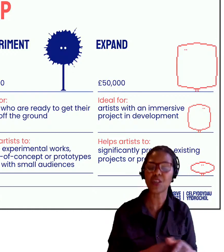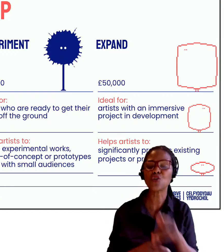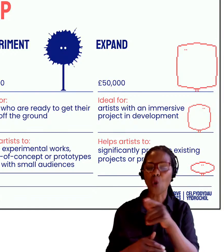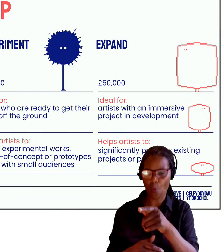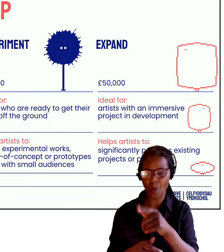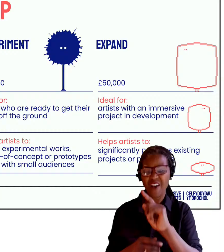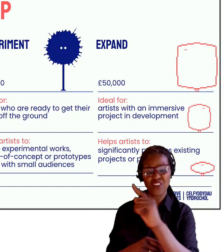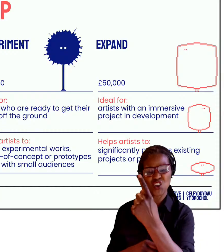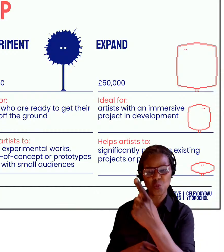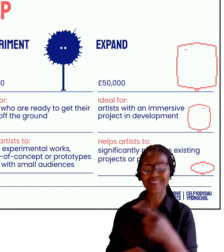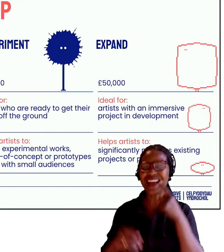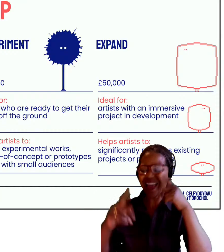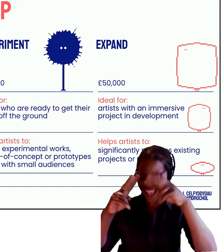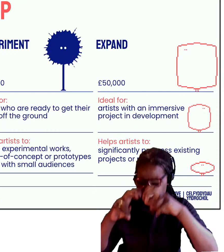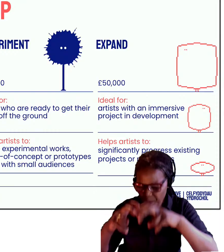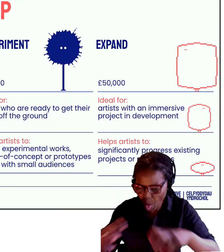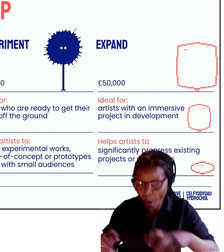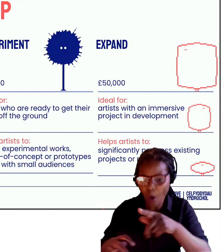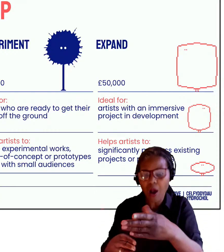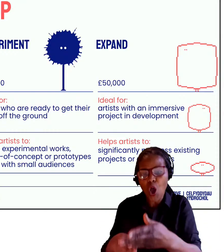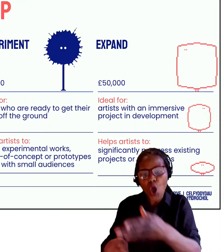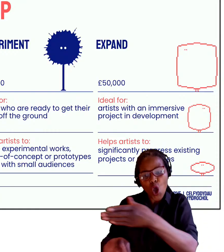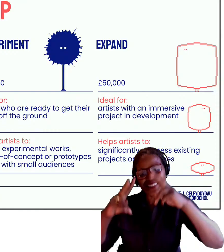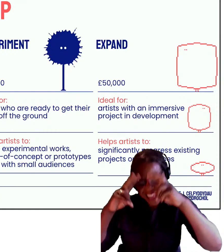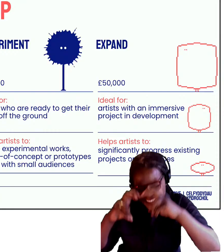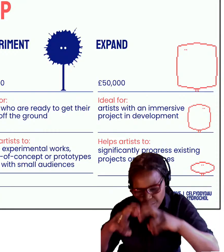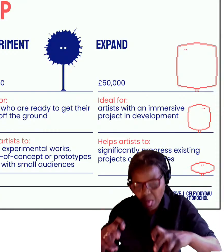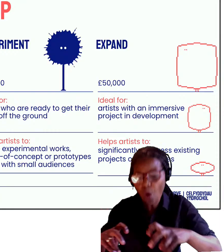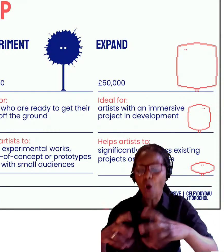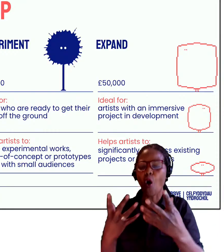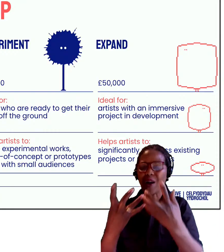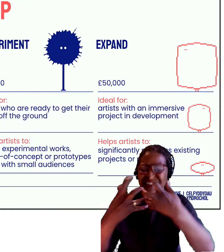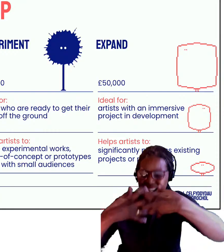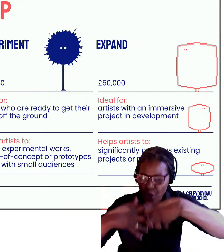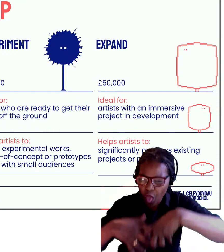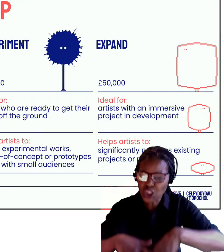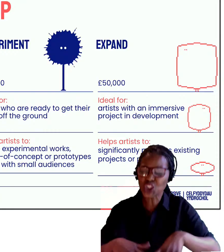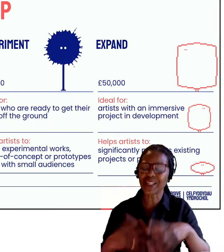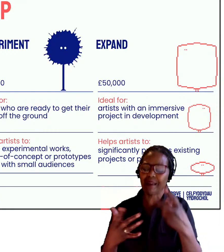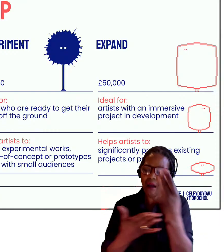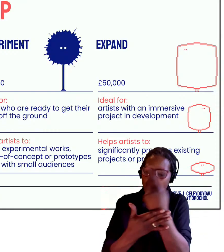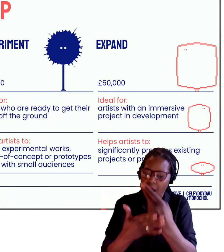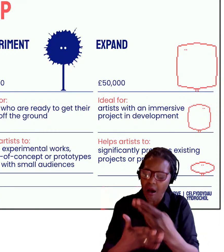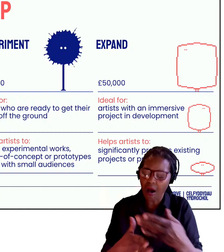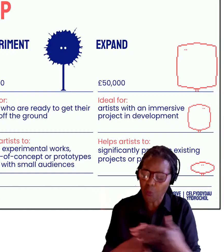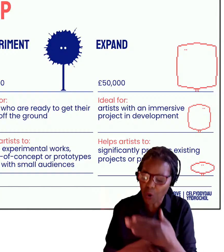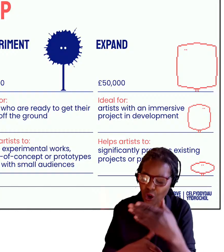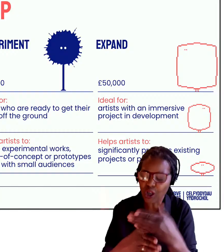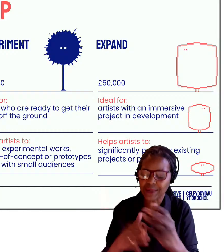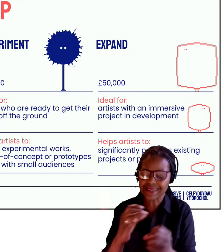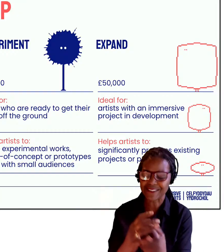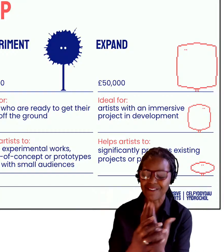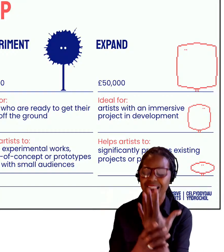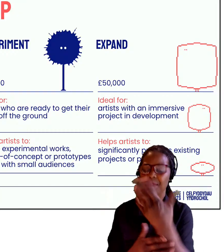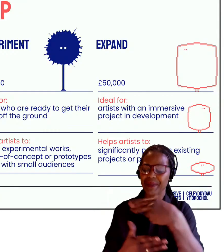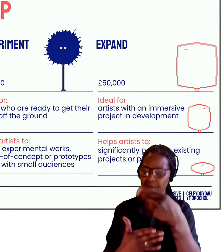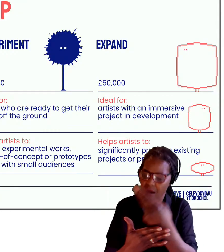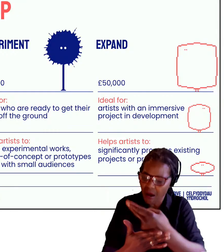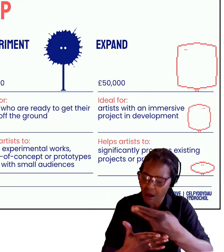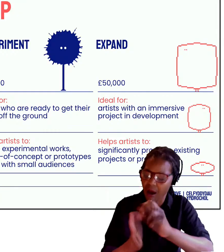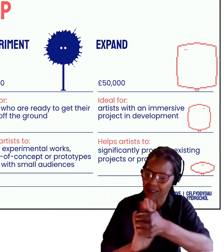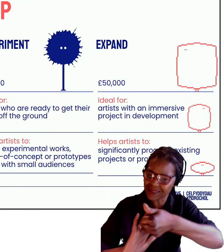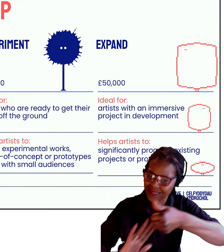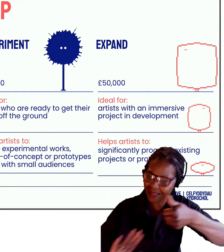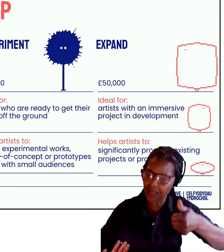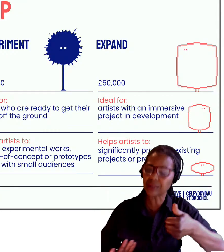technologies, so experiencing immersive artworks, developing their immersive art skills and their knowledge,